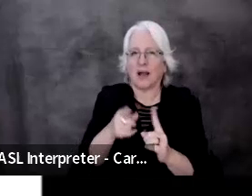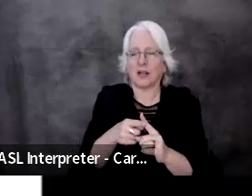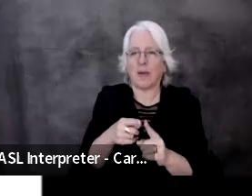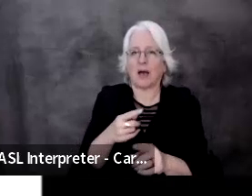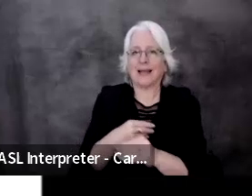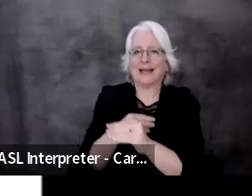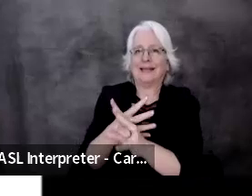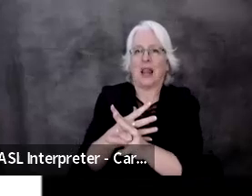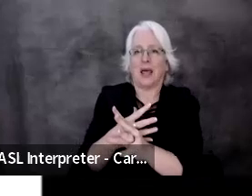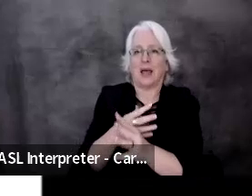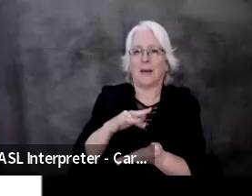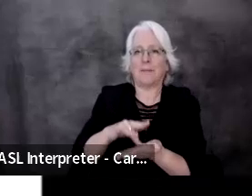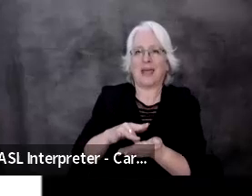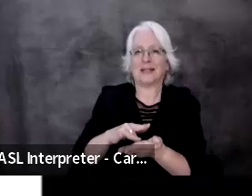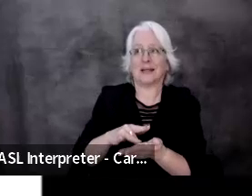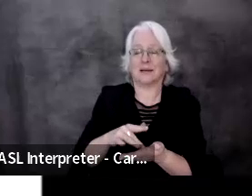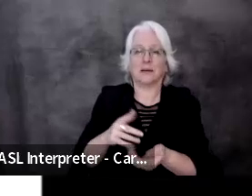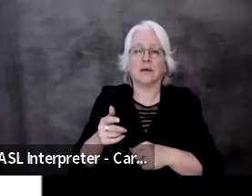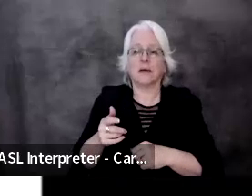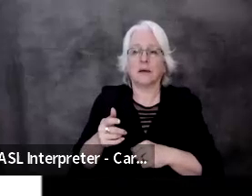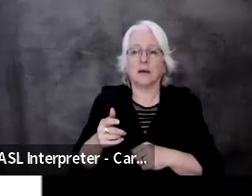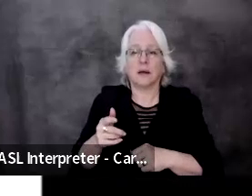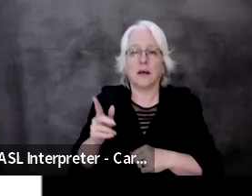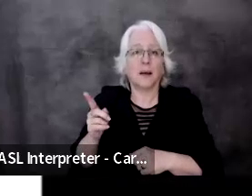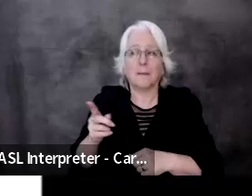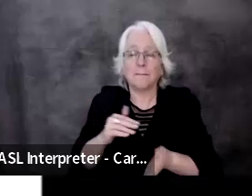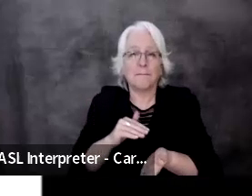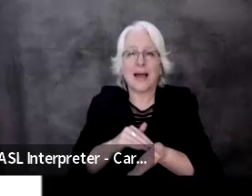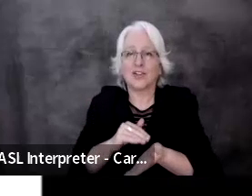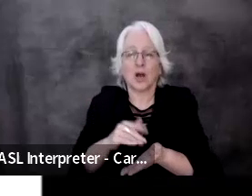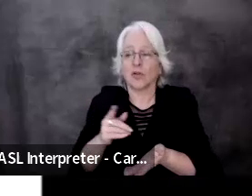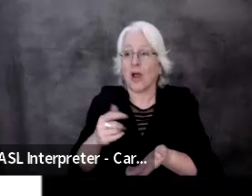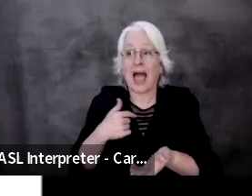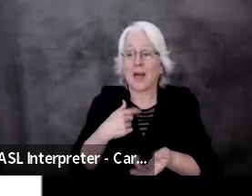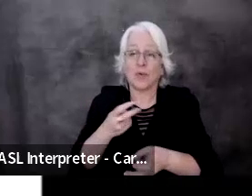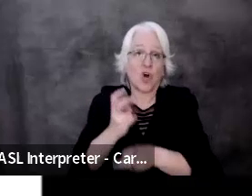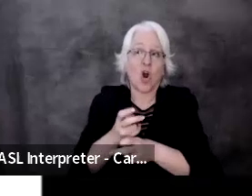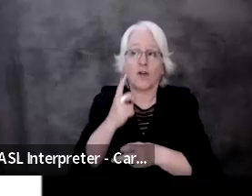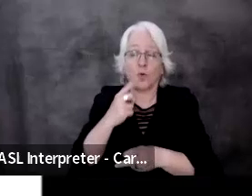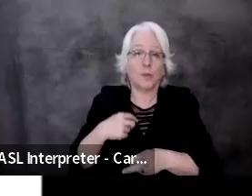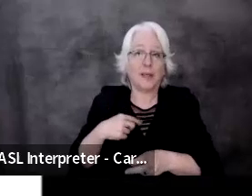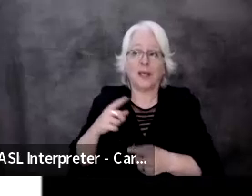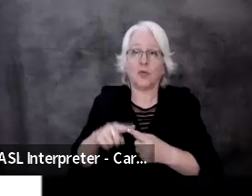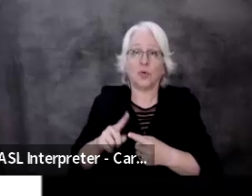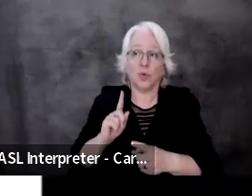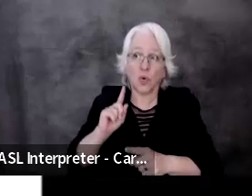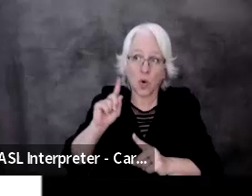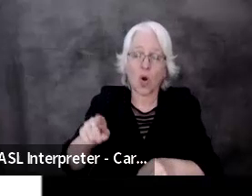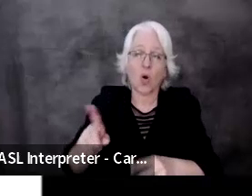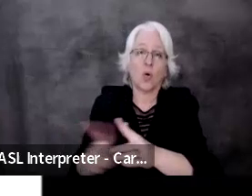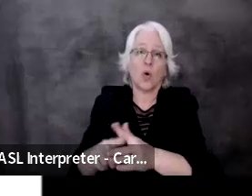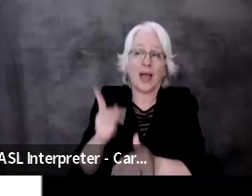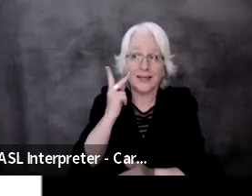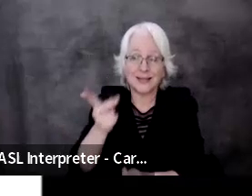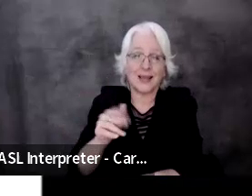My doctor was rarely available. I couldn't come out to see her. But when I brought her in on video